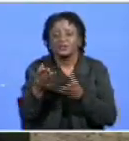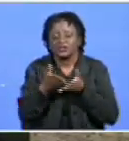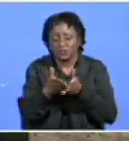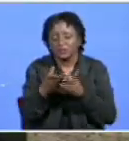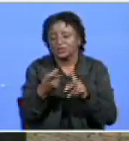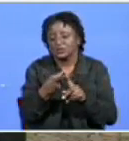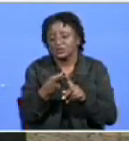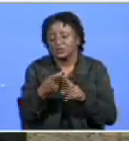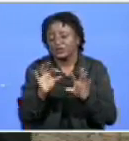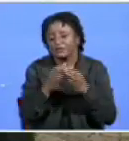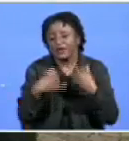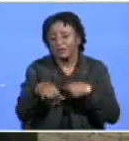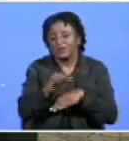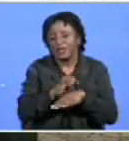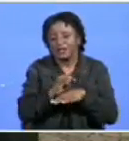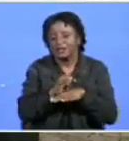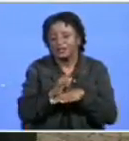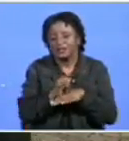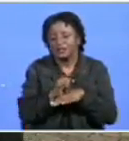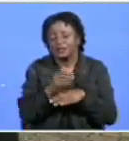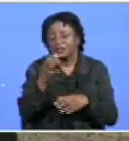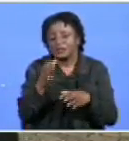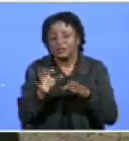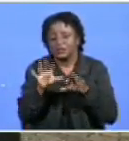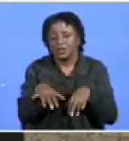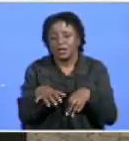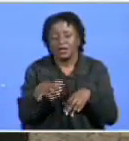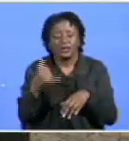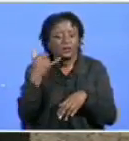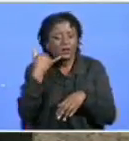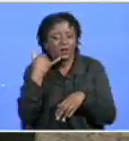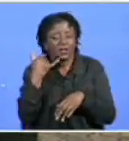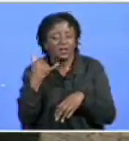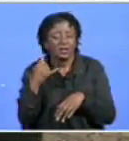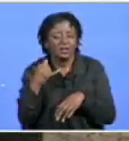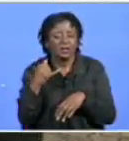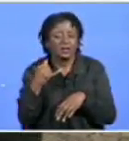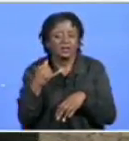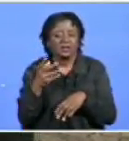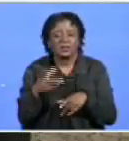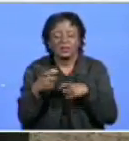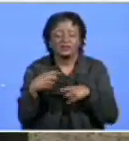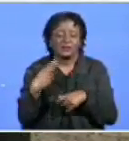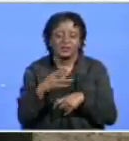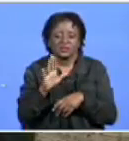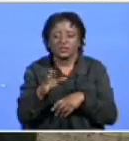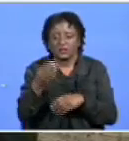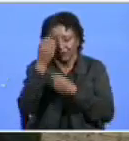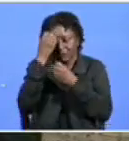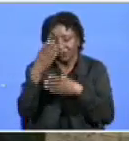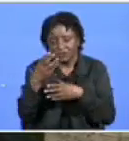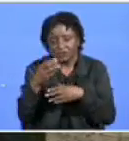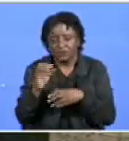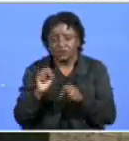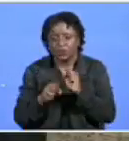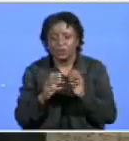Islands. Once they give us a call, give us enough information so we can drop it to a specific boat,